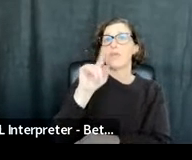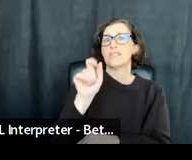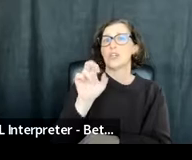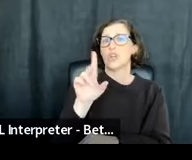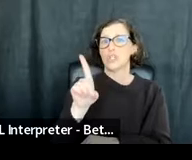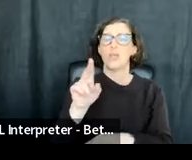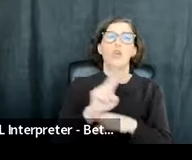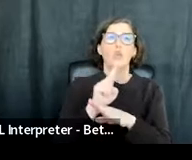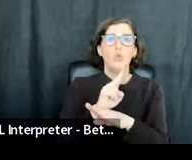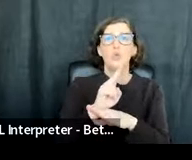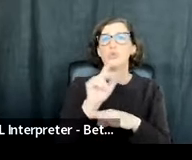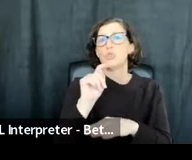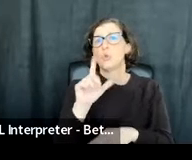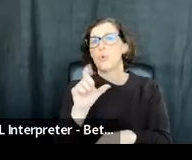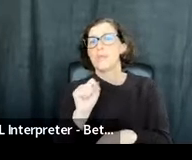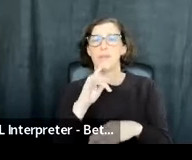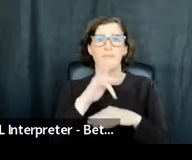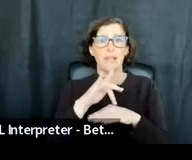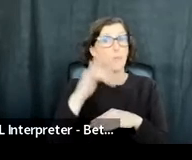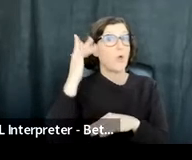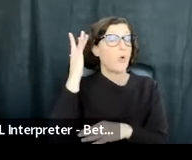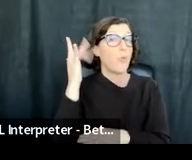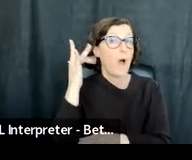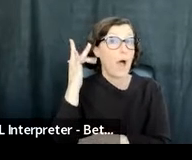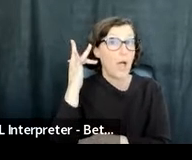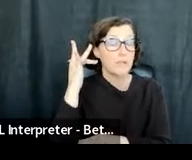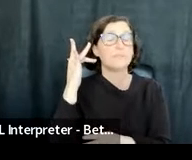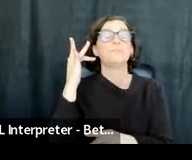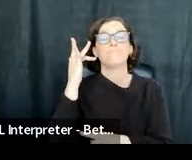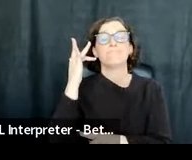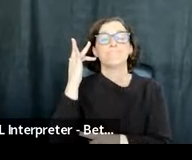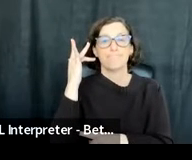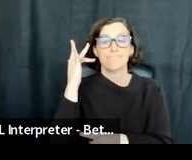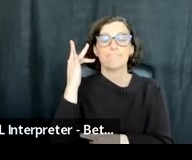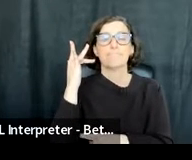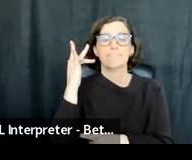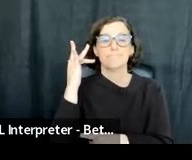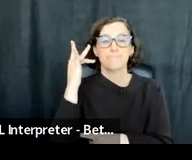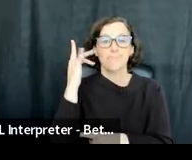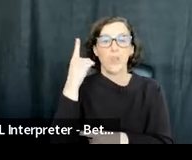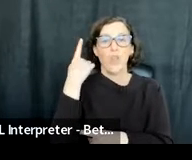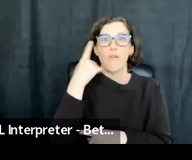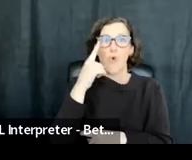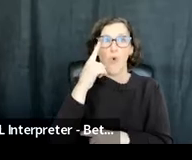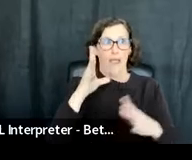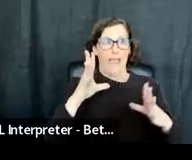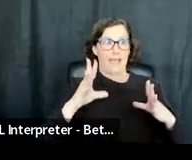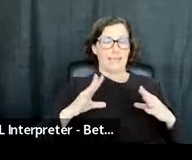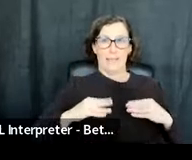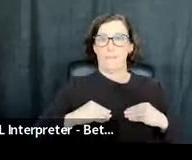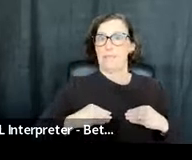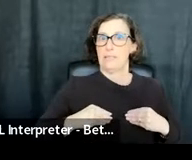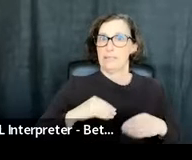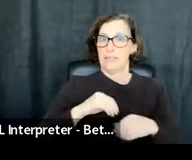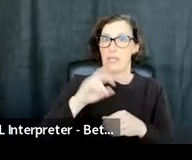there. Because in the end, and I think that to get the buy-in, even for those who